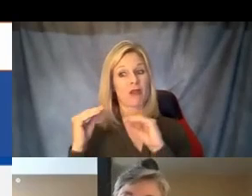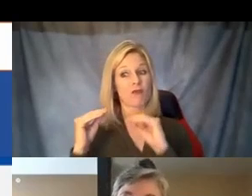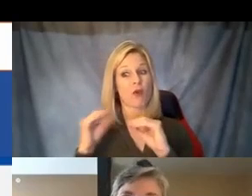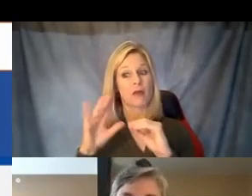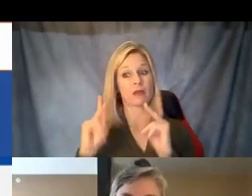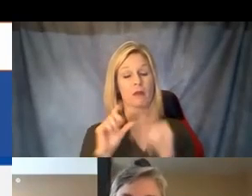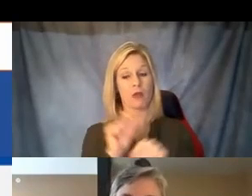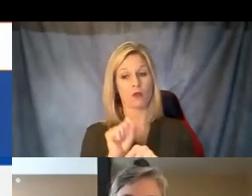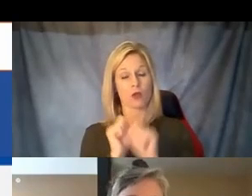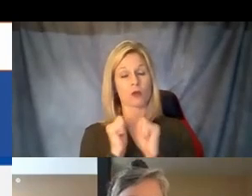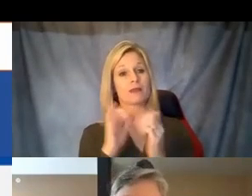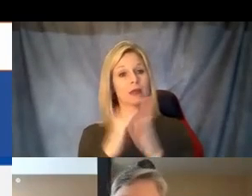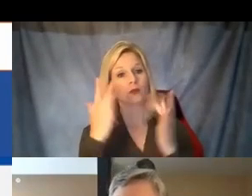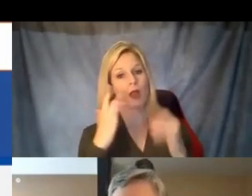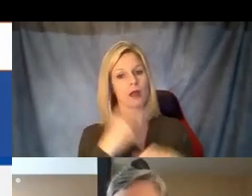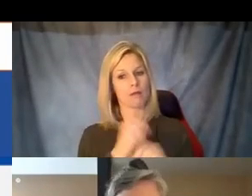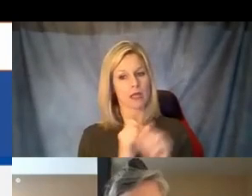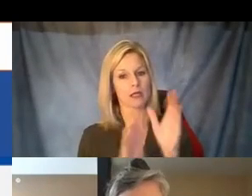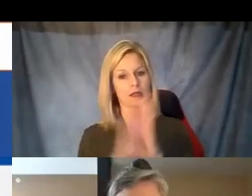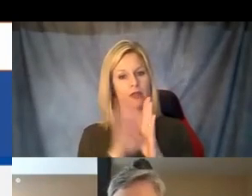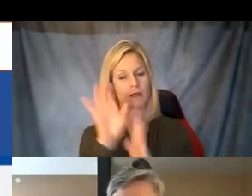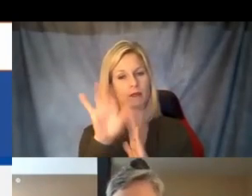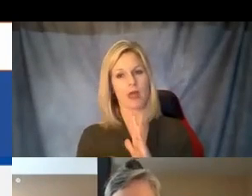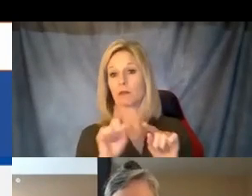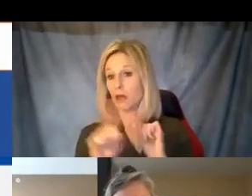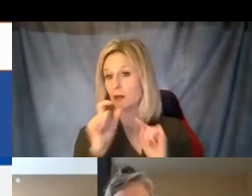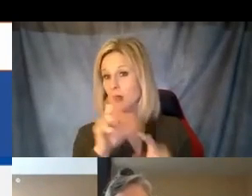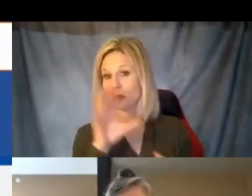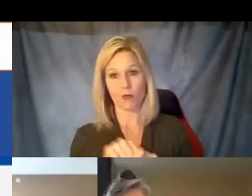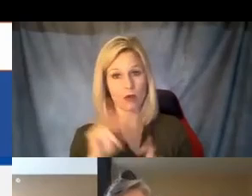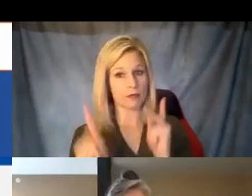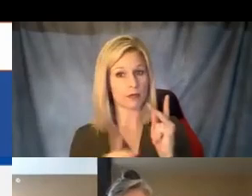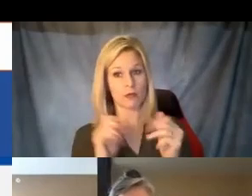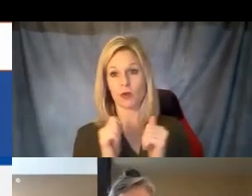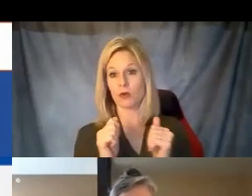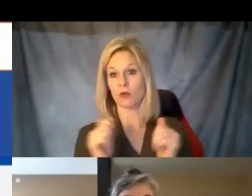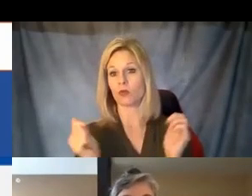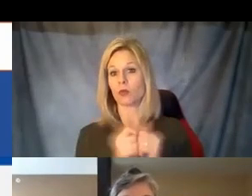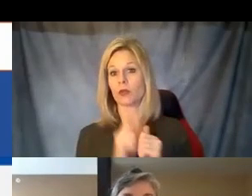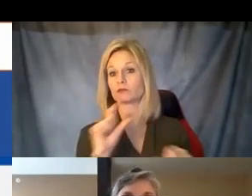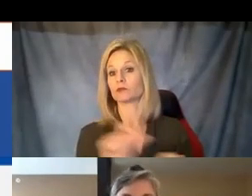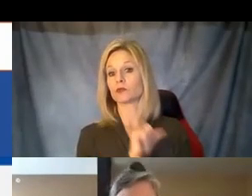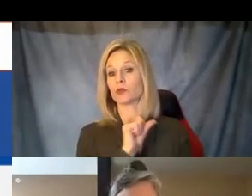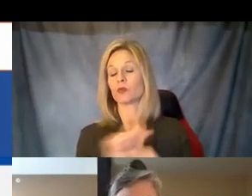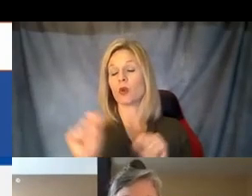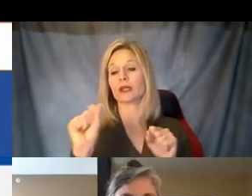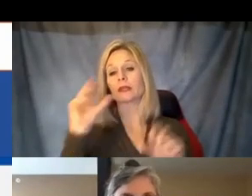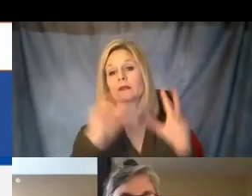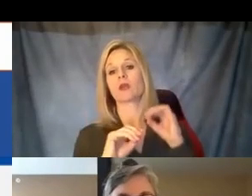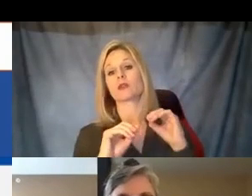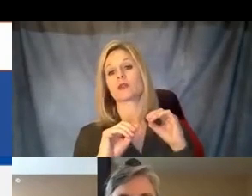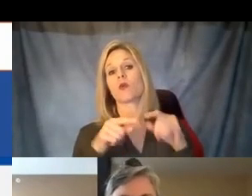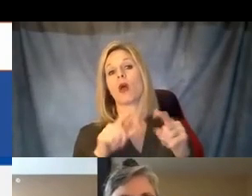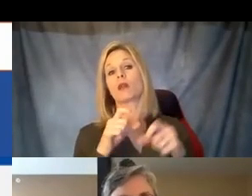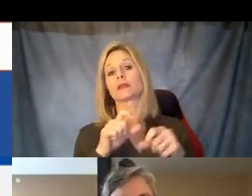That's why I made them. But you know what? I did not involve people with lived experience in the development of the materials, for the